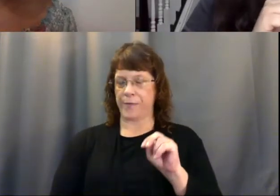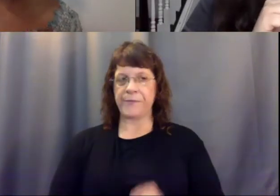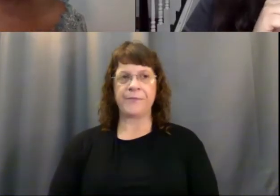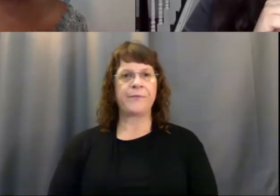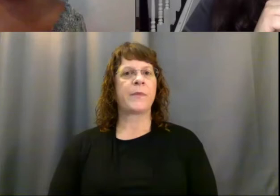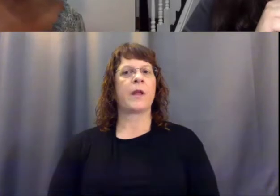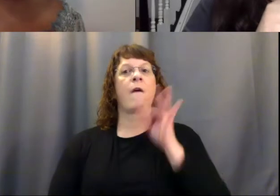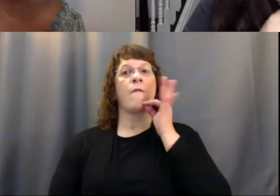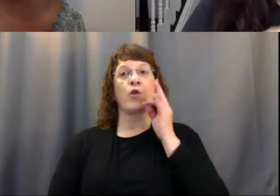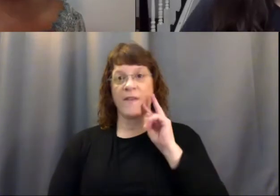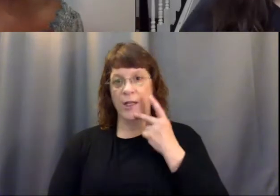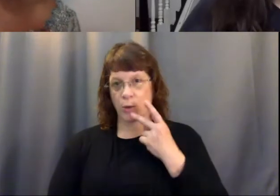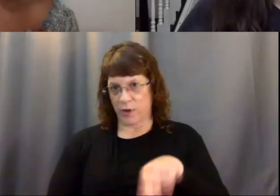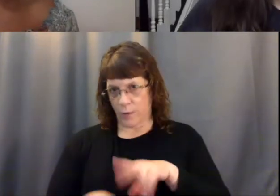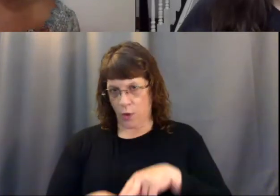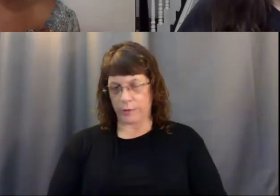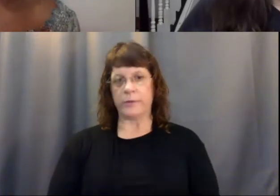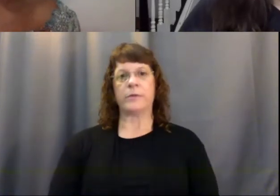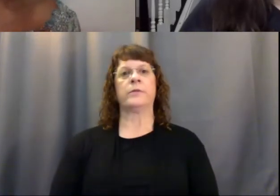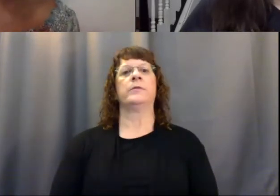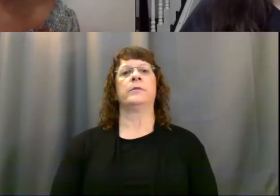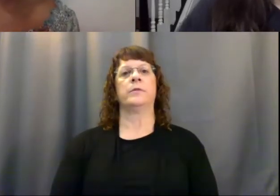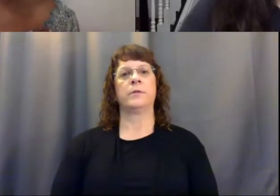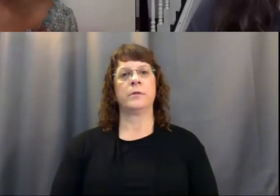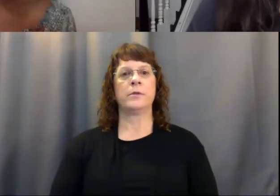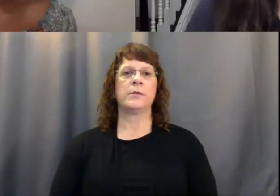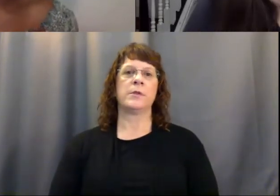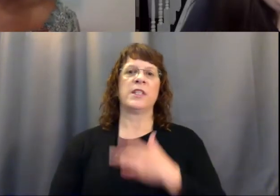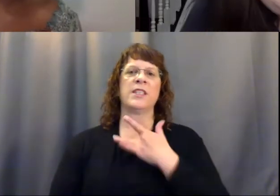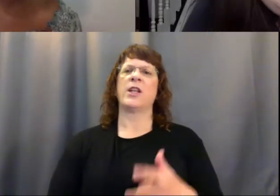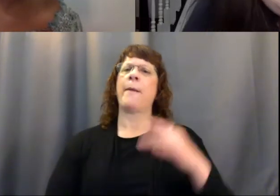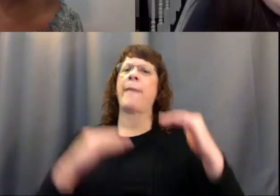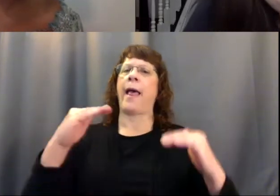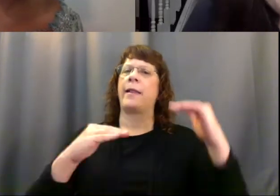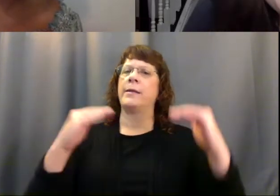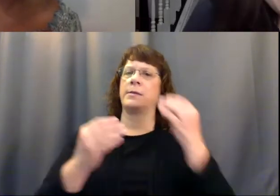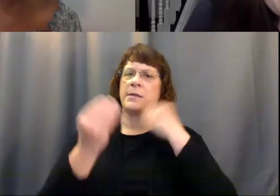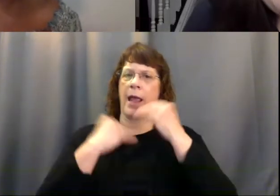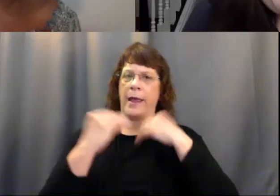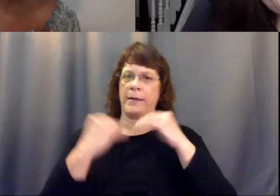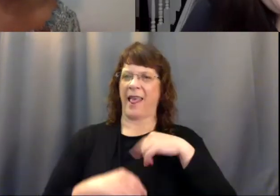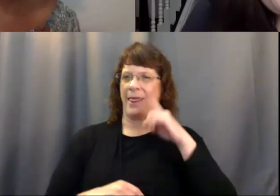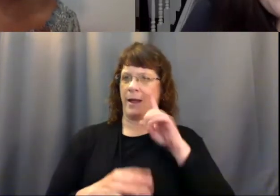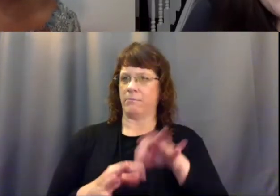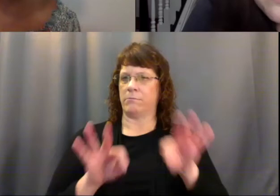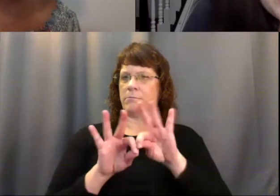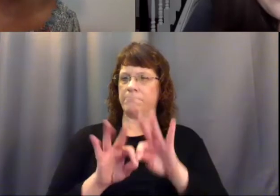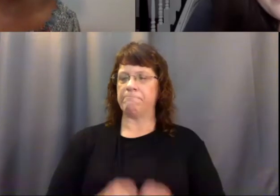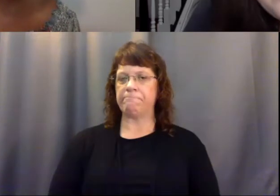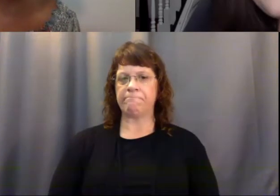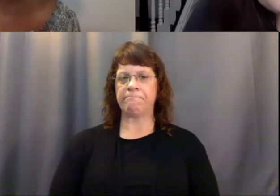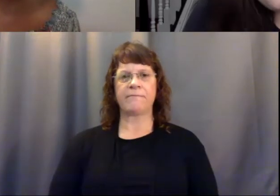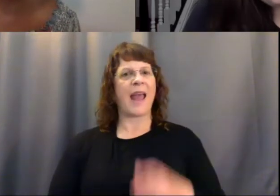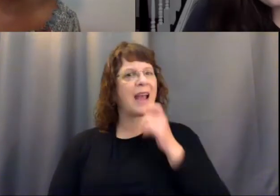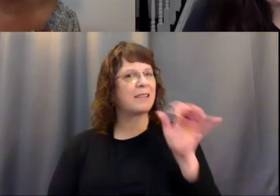Lots of fruits and vegetables, of course. Mostly just having a well-balanced diet, I think, is the key. So it's not